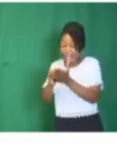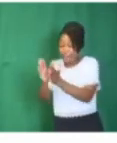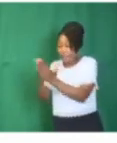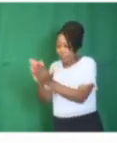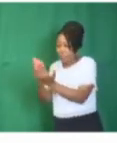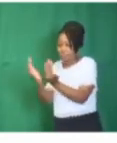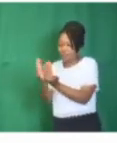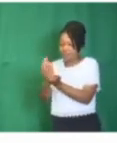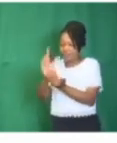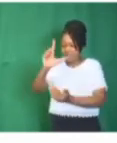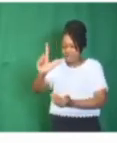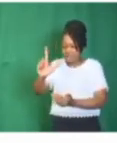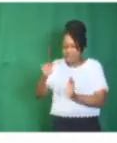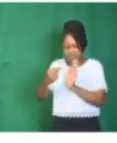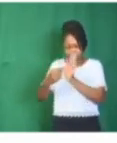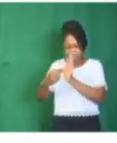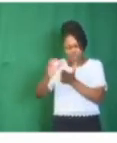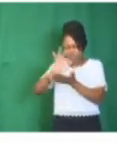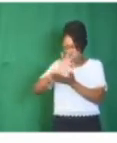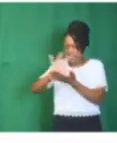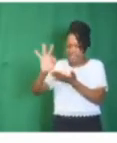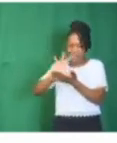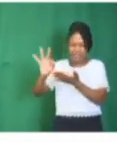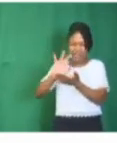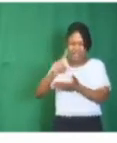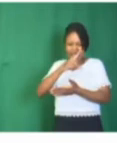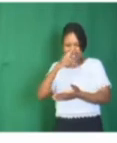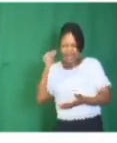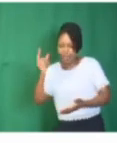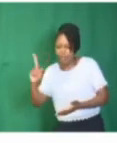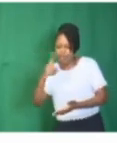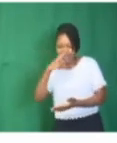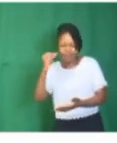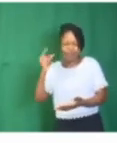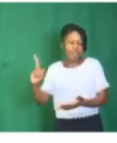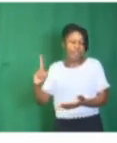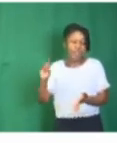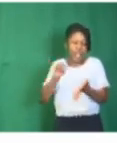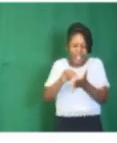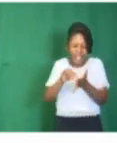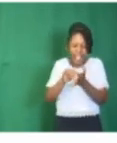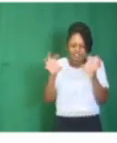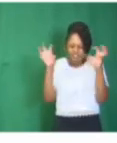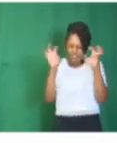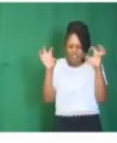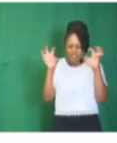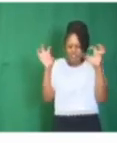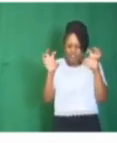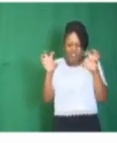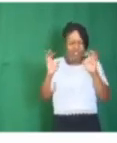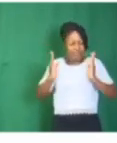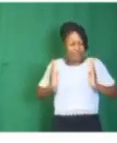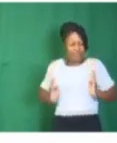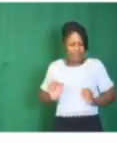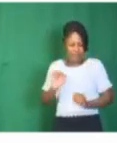it shows you clearly the names of each and every bone that is in the body. But what I want to talk